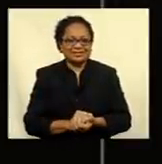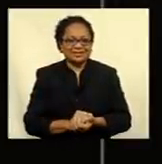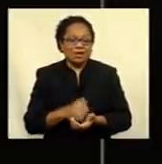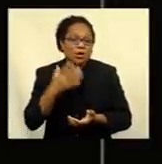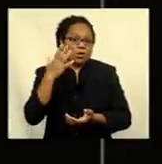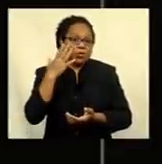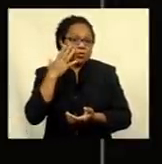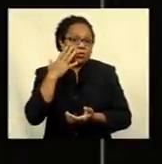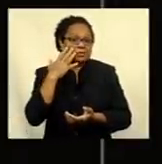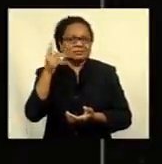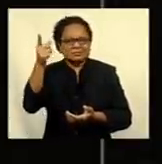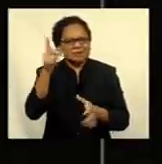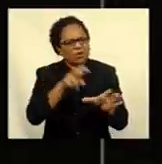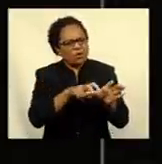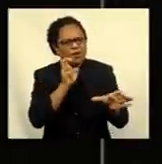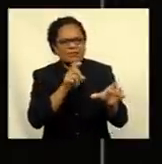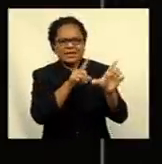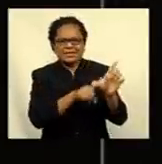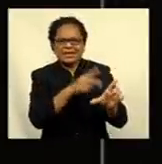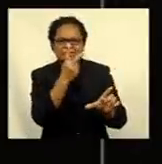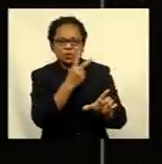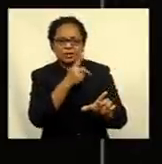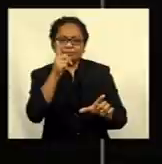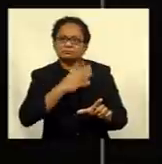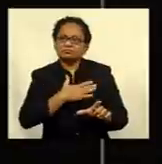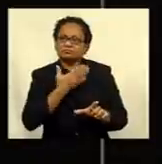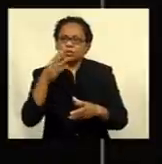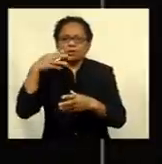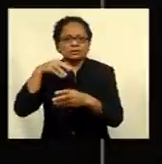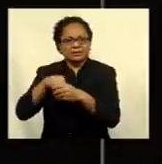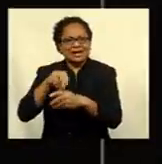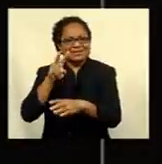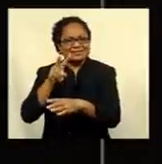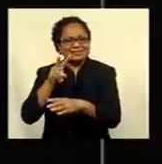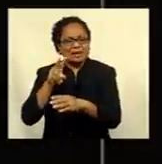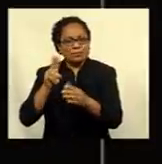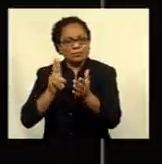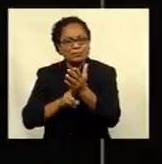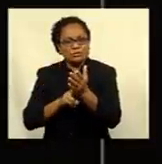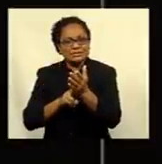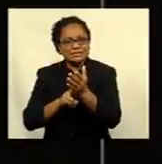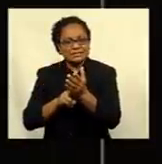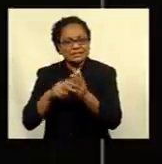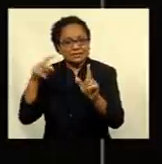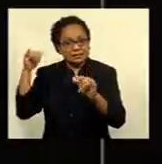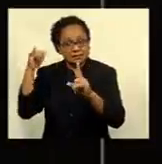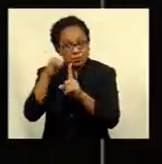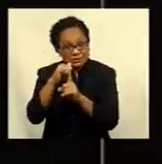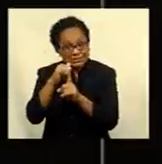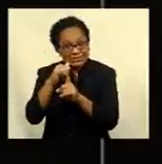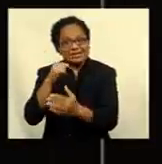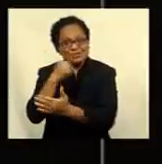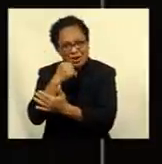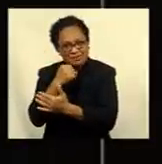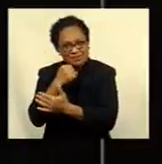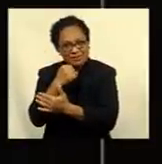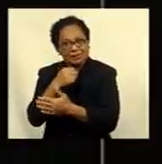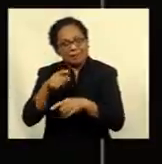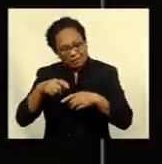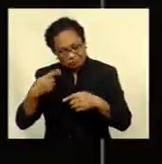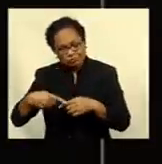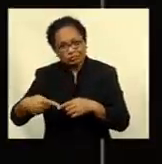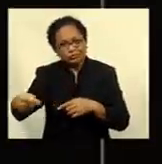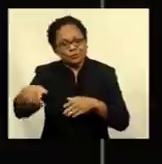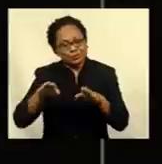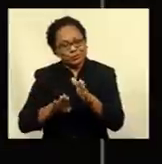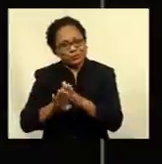Year 12, he expressed his interest to join Namosi Rugby, and since then there's been no looking back. Tuivuaka's performance in the Tokyo Games